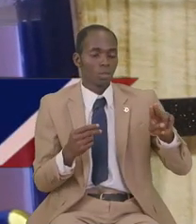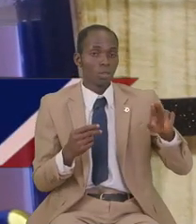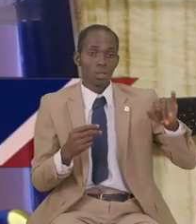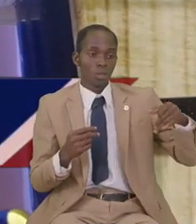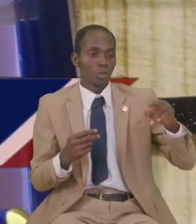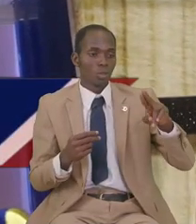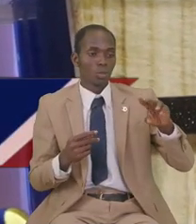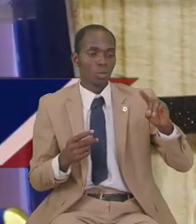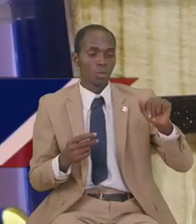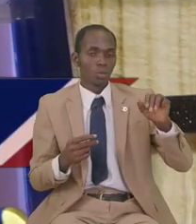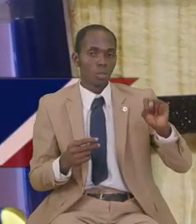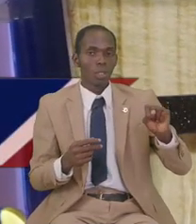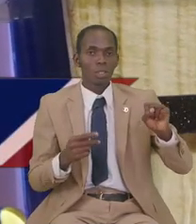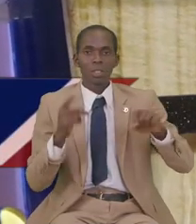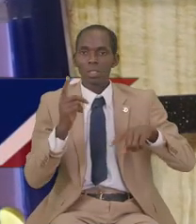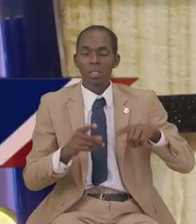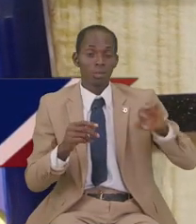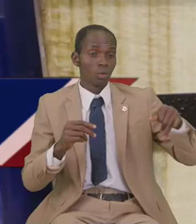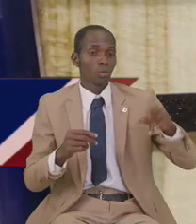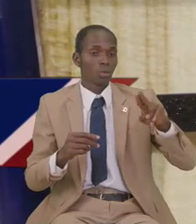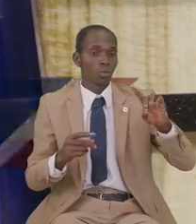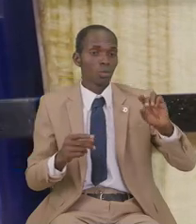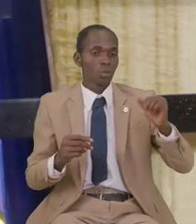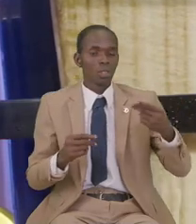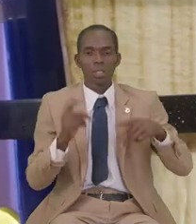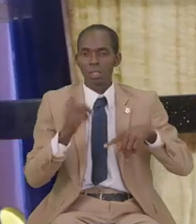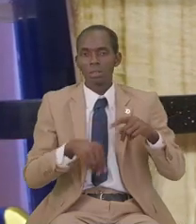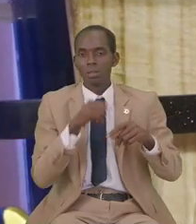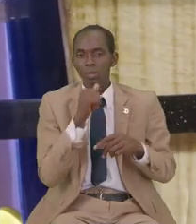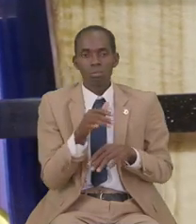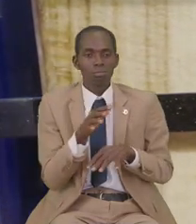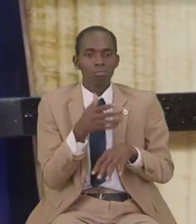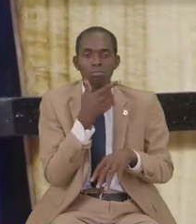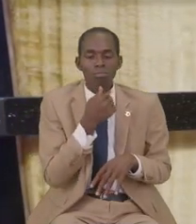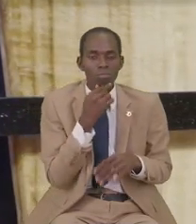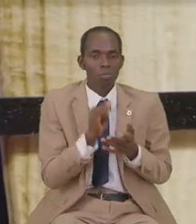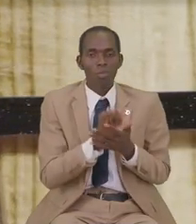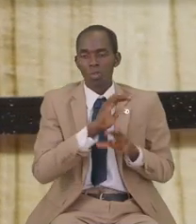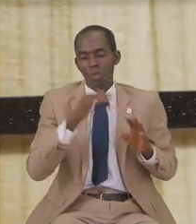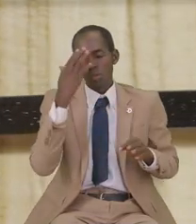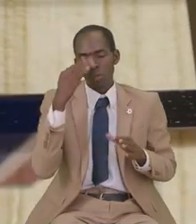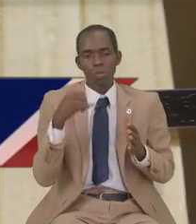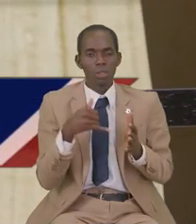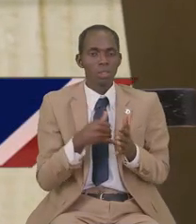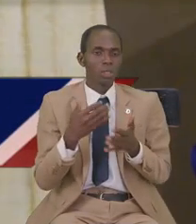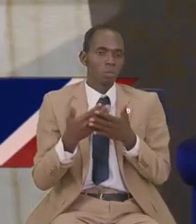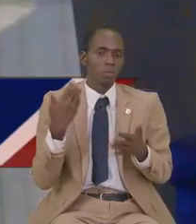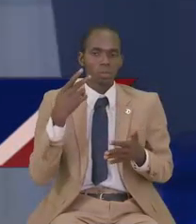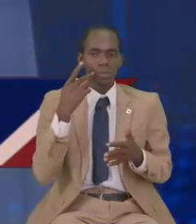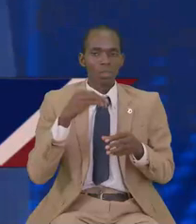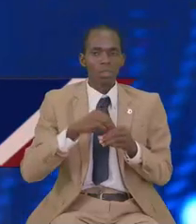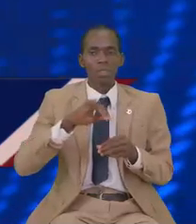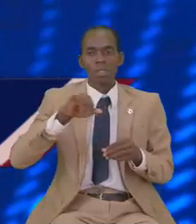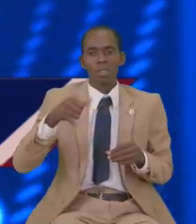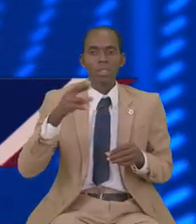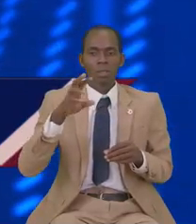this was coming. Look at Jeremiah chapter 29, and I'm reading from verse 9. Jeremiah 29, verse